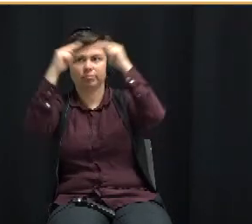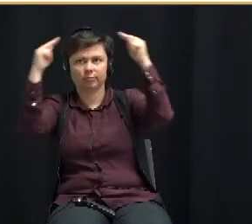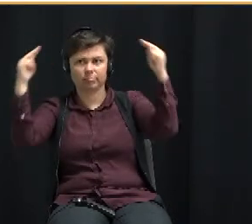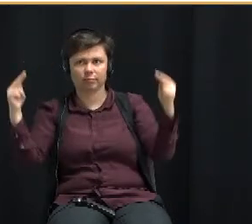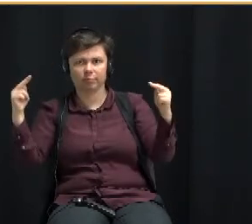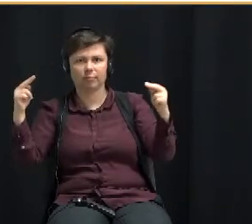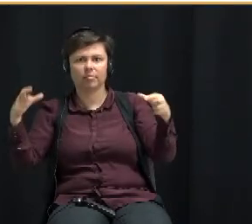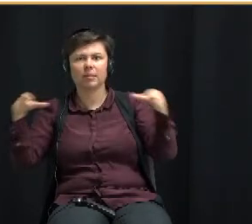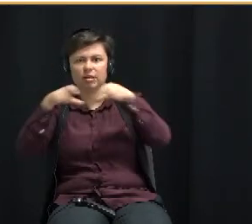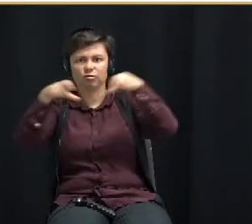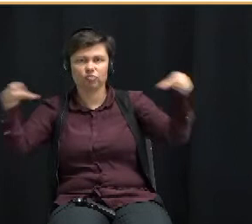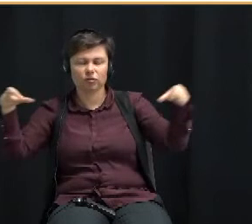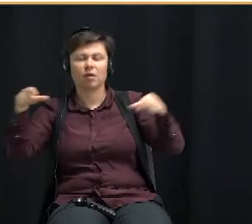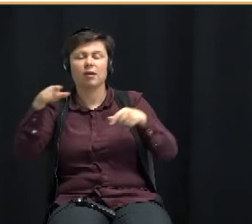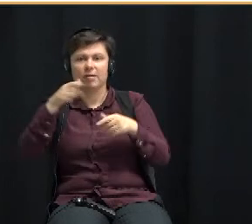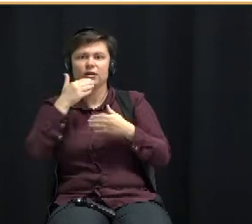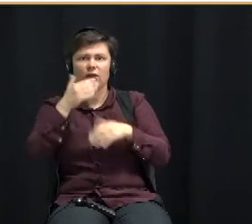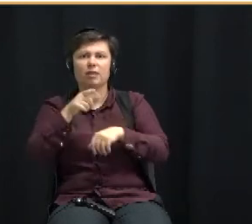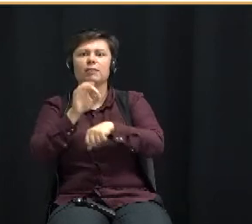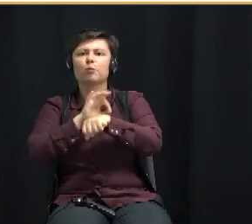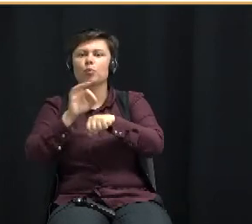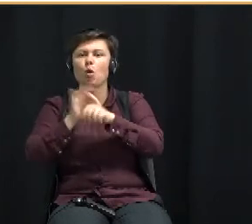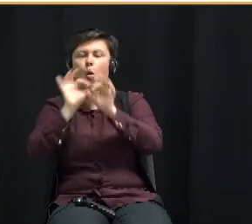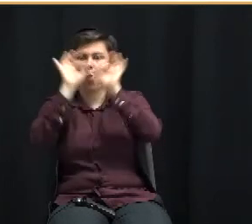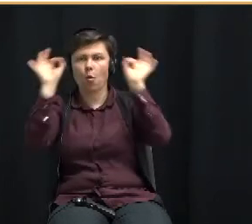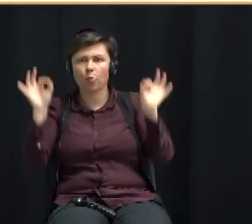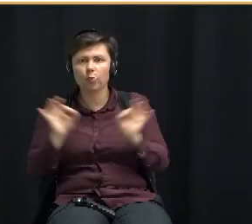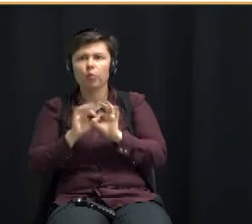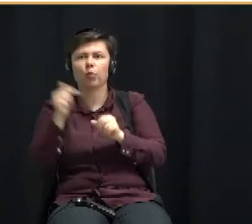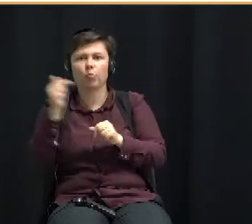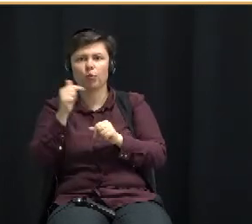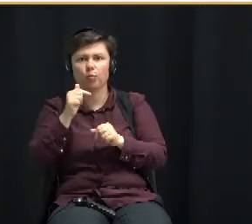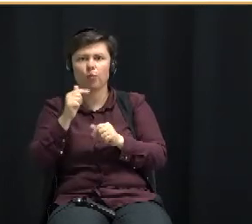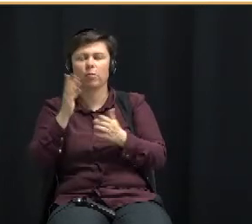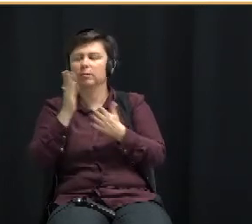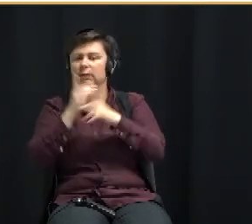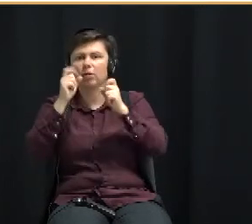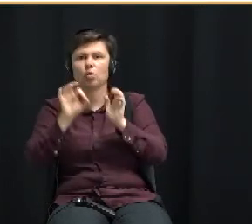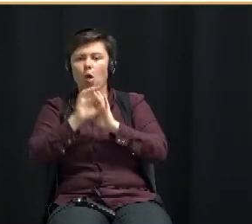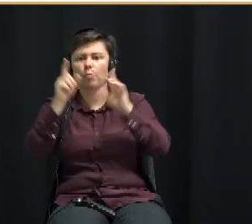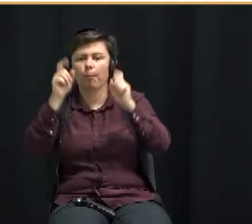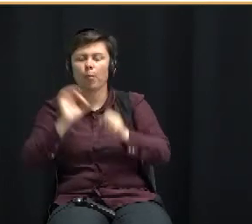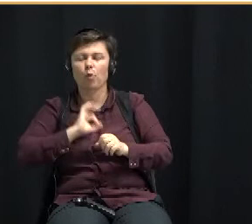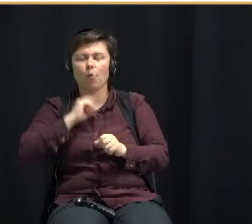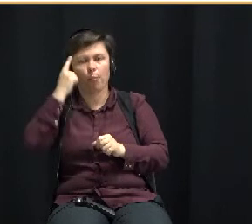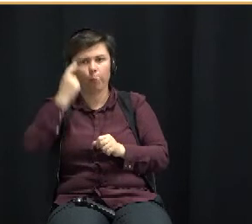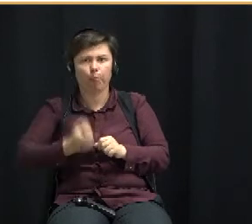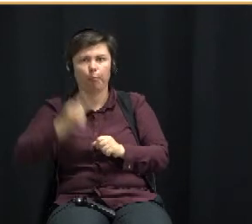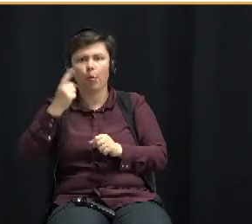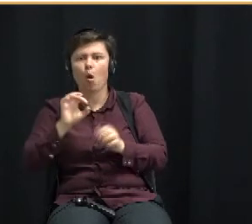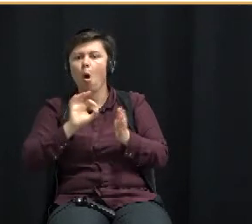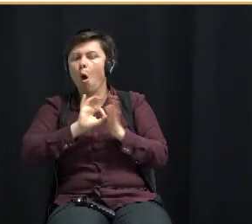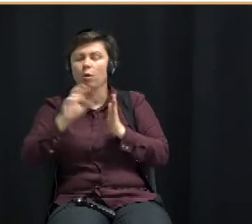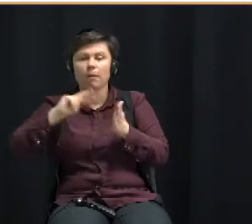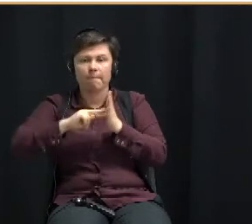part of the early planning phase, and is about how if you introduce it early